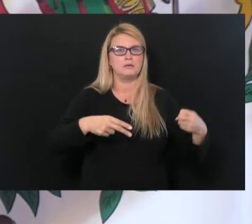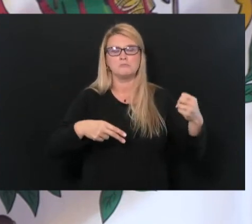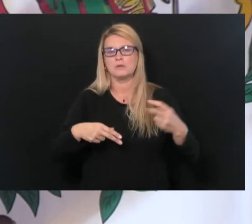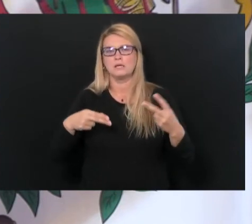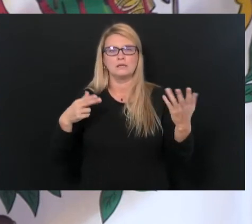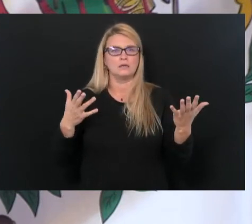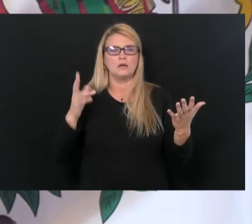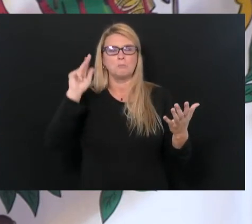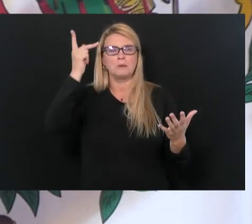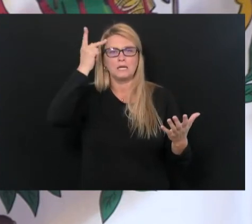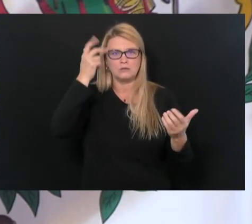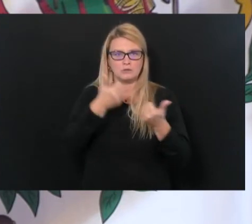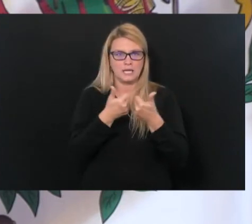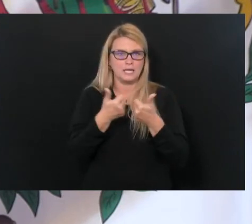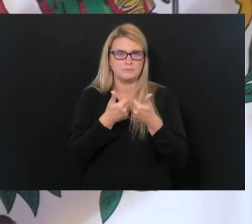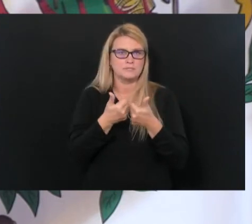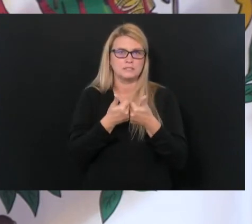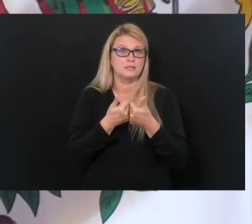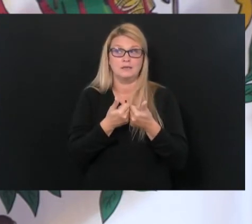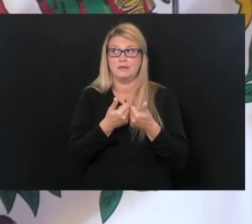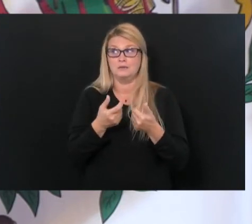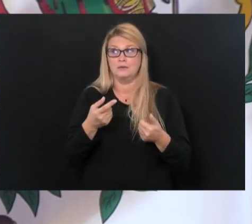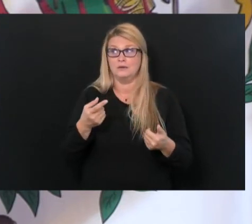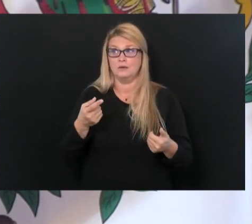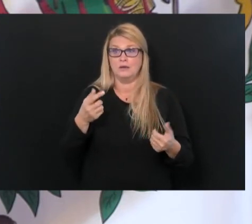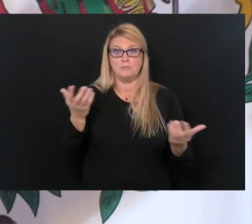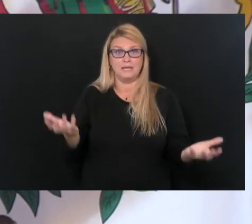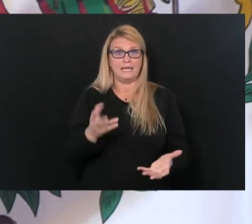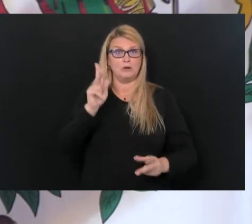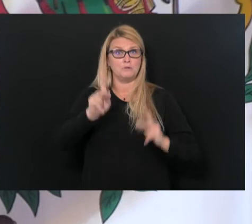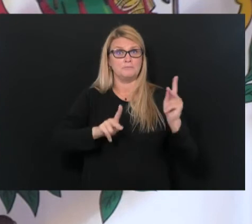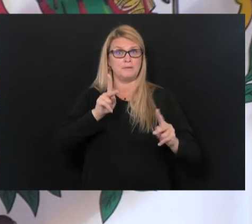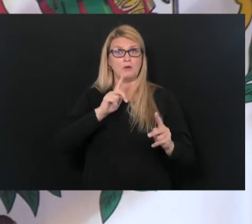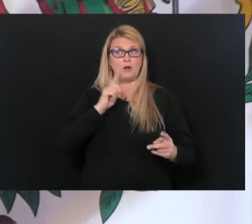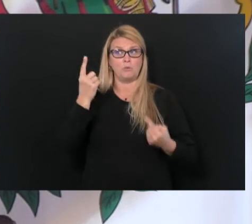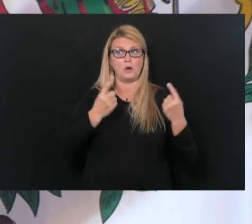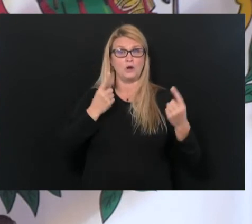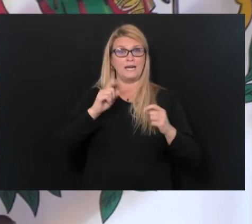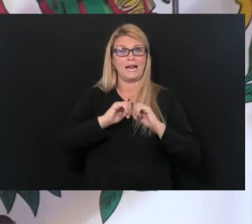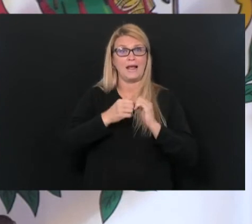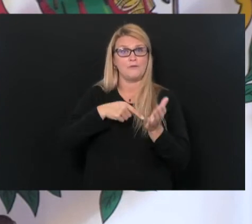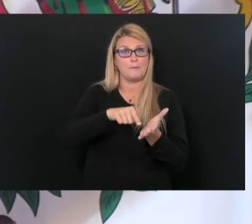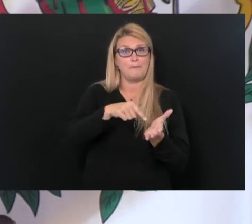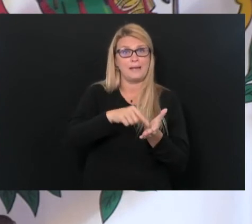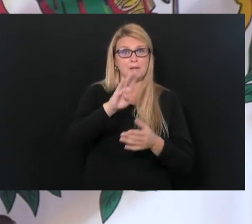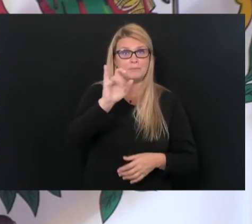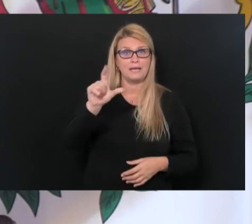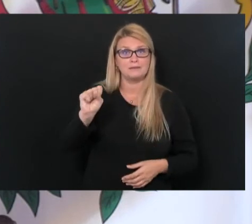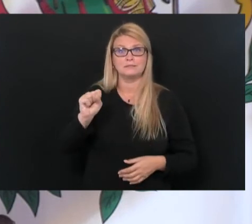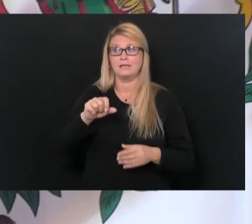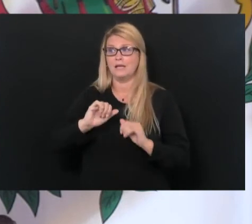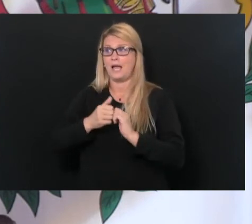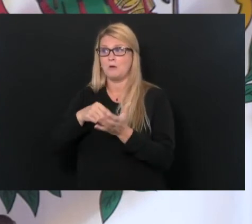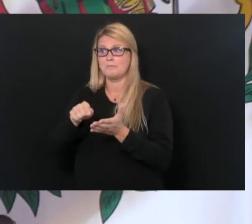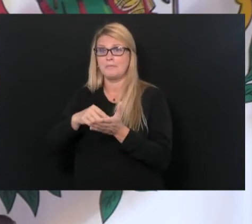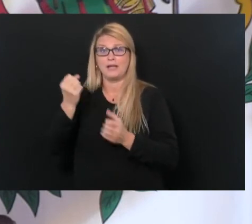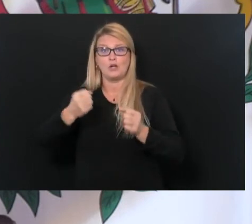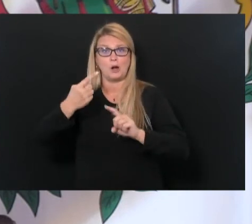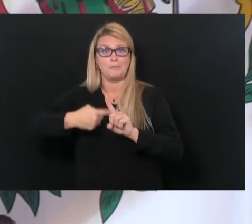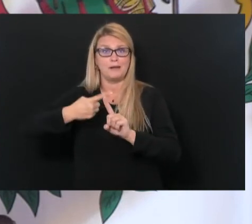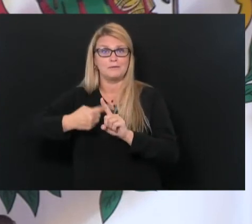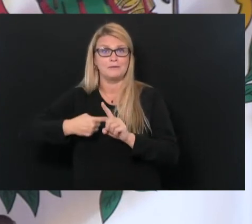at the very time, you got people that are sitting here worried to death how they're going to pay their power bill, how they're going to pay their car payment, how they're